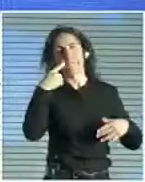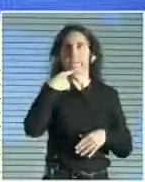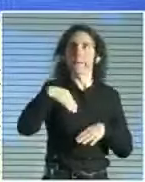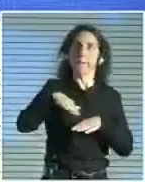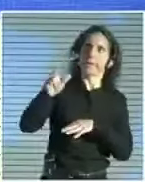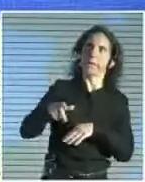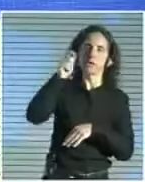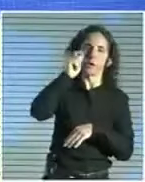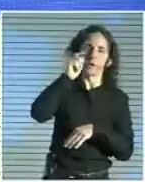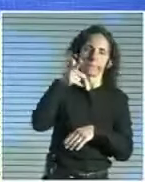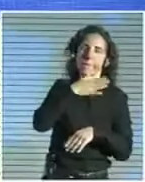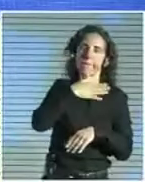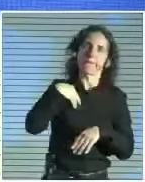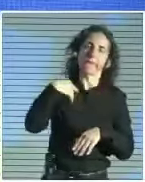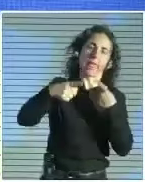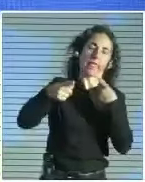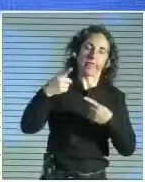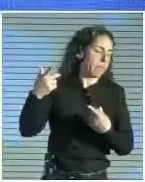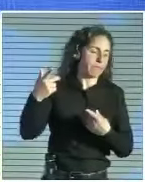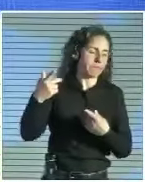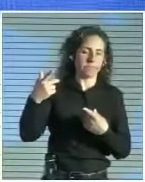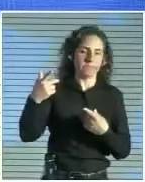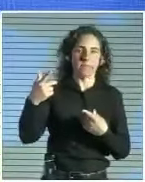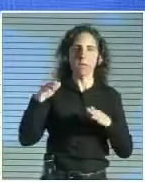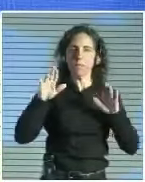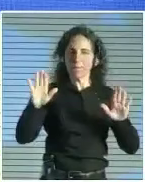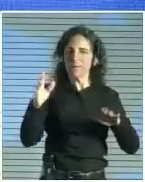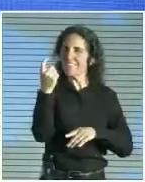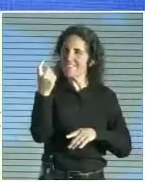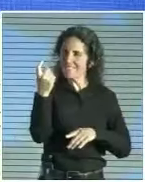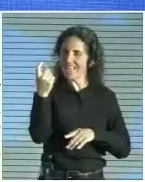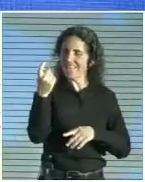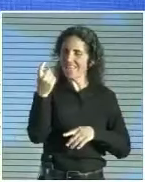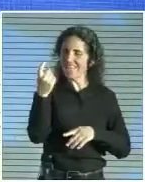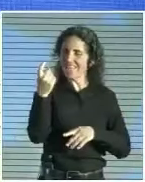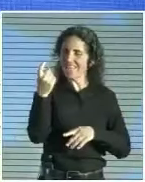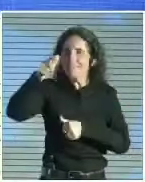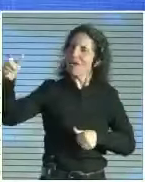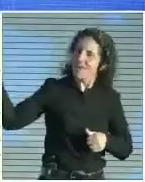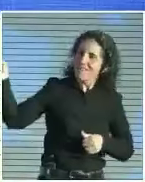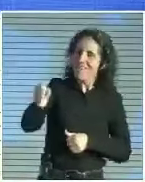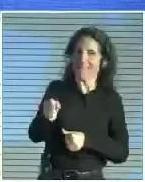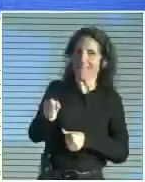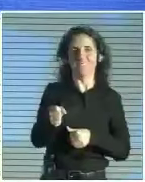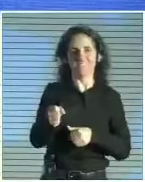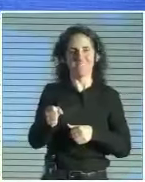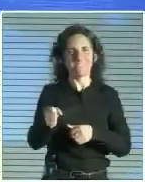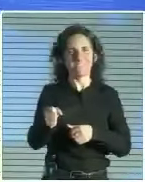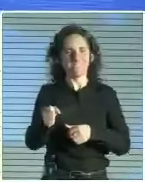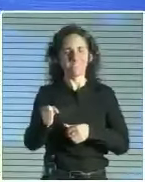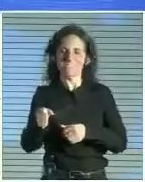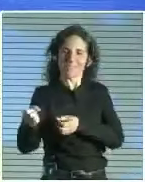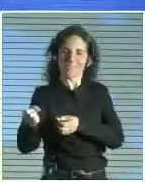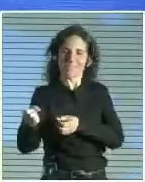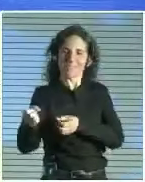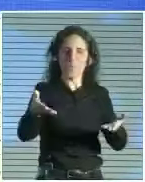we're building up, so that we get them to understand what is going on. And I think that the hard